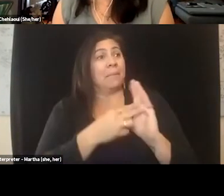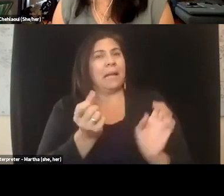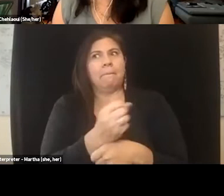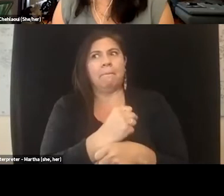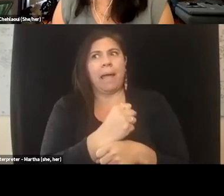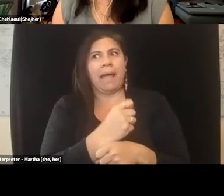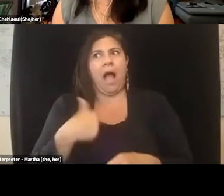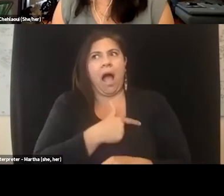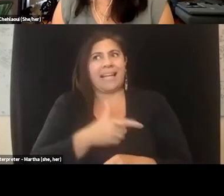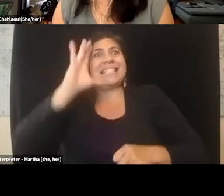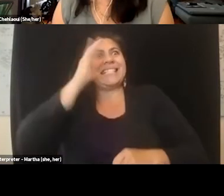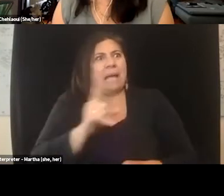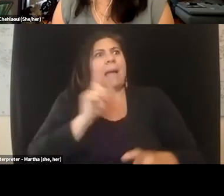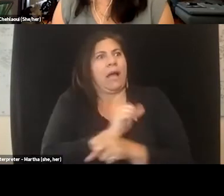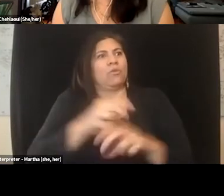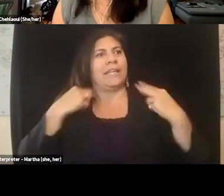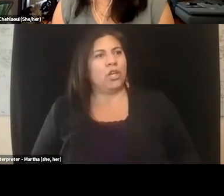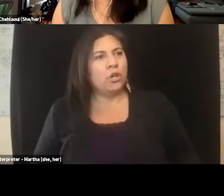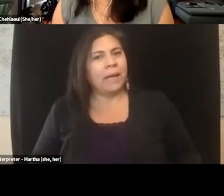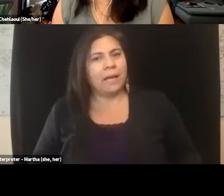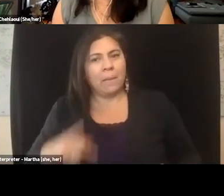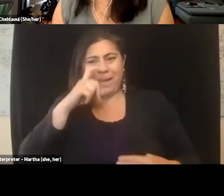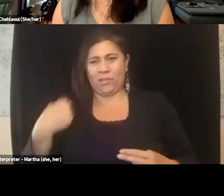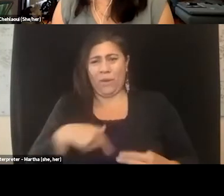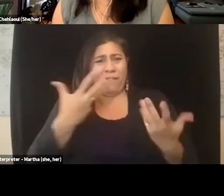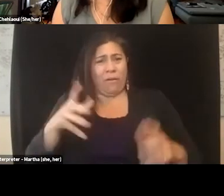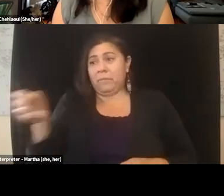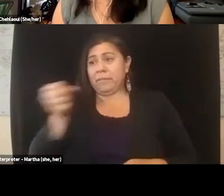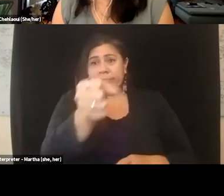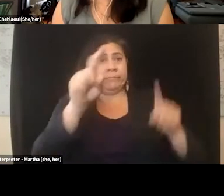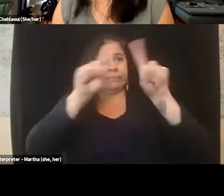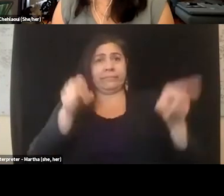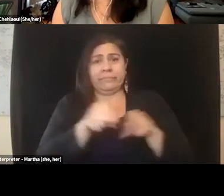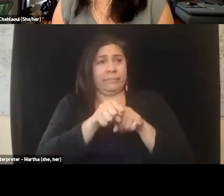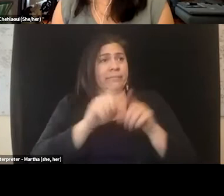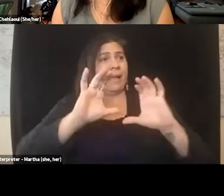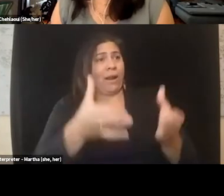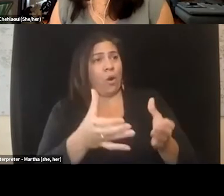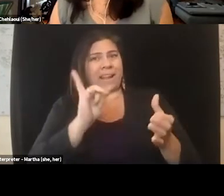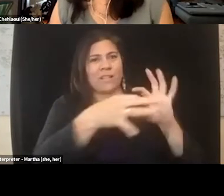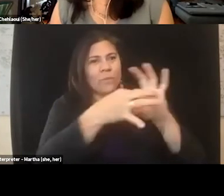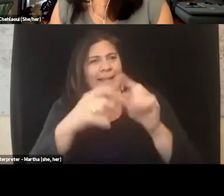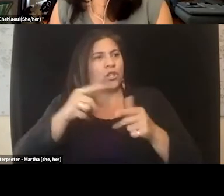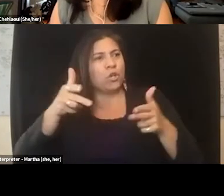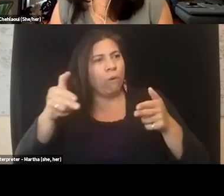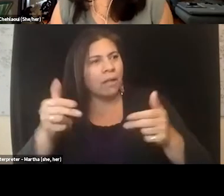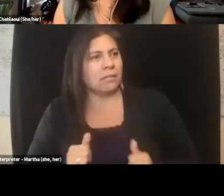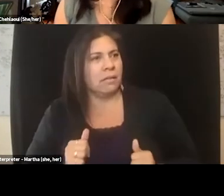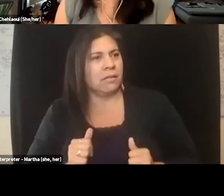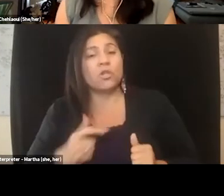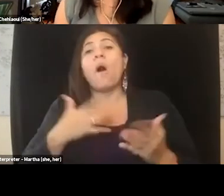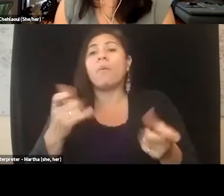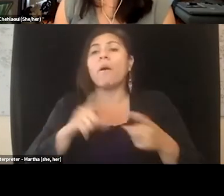because we have been dehumanized and we have been put in a category that's, like you said, related to guns. I want to finish this